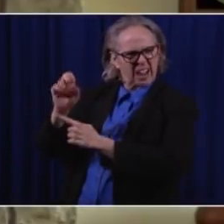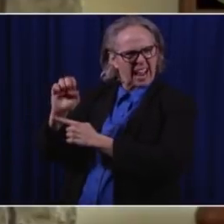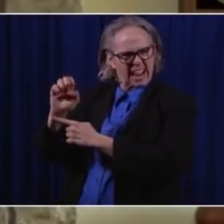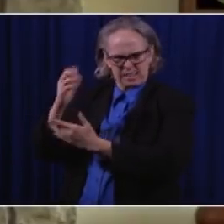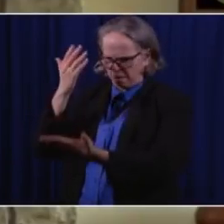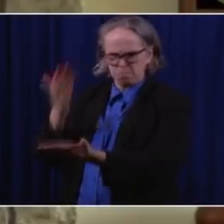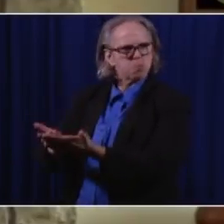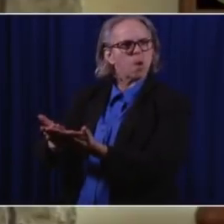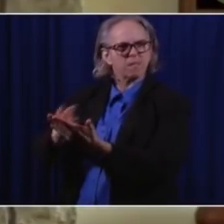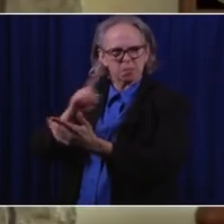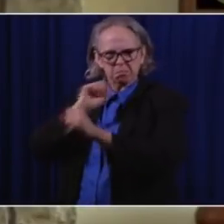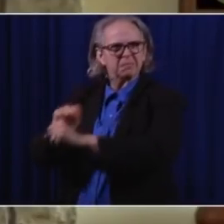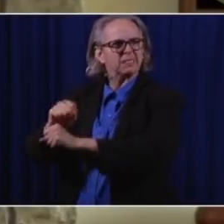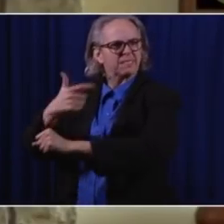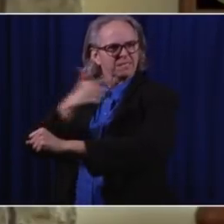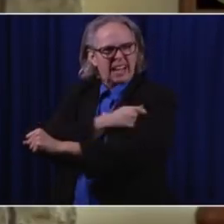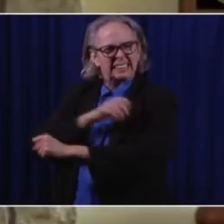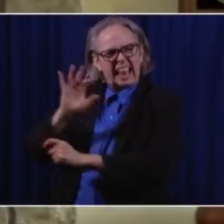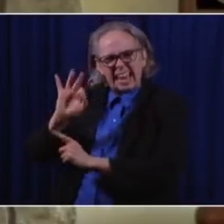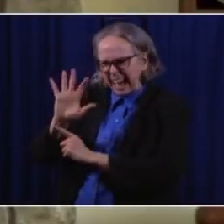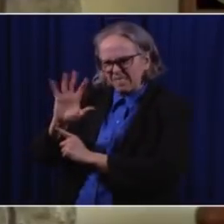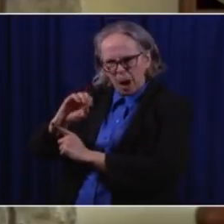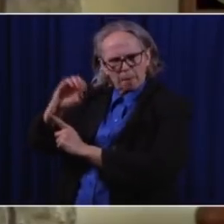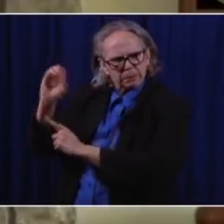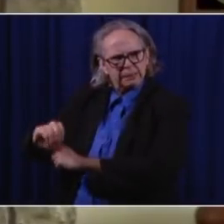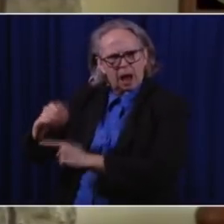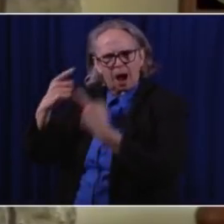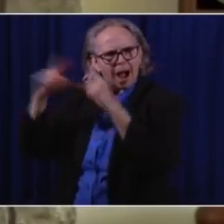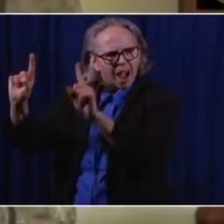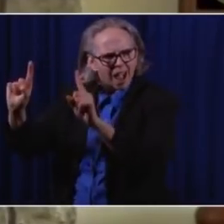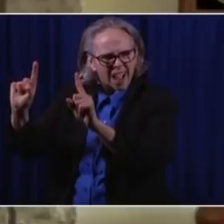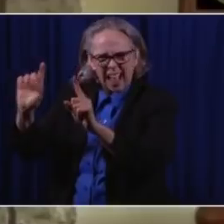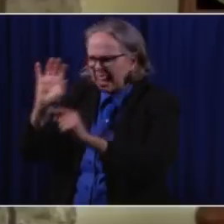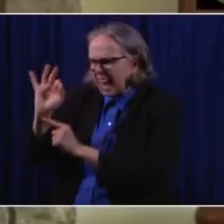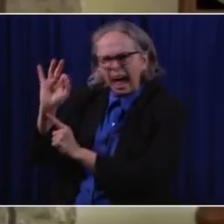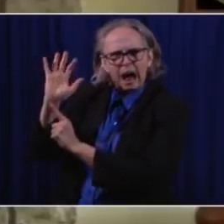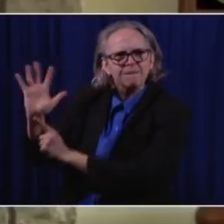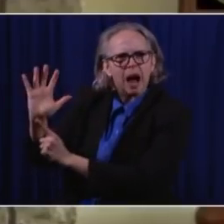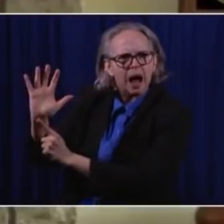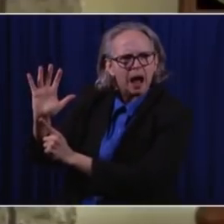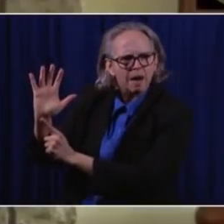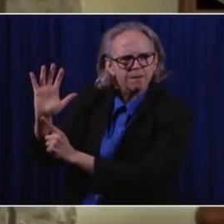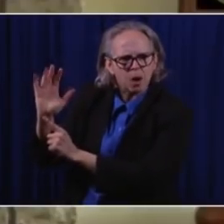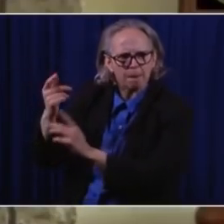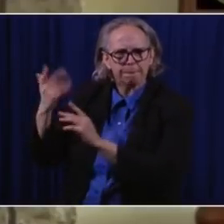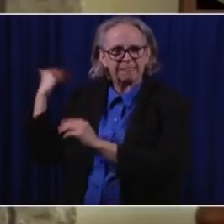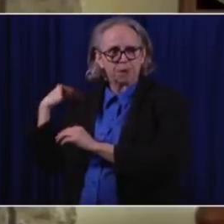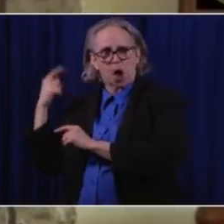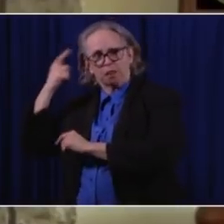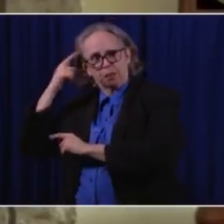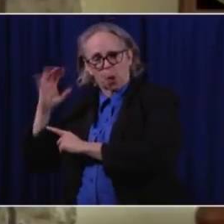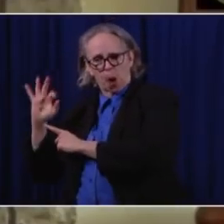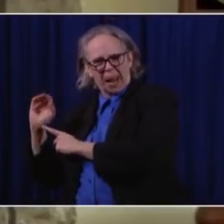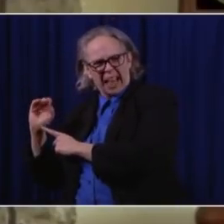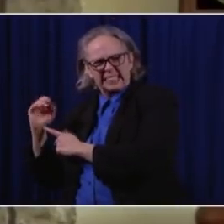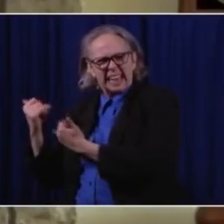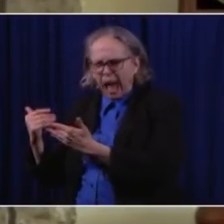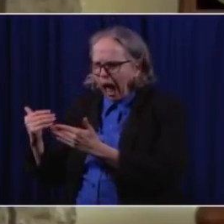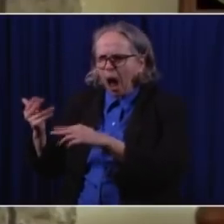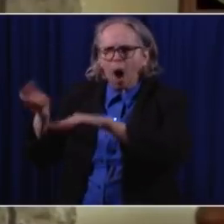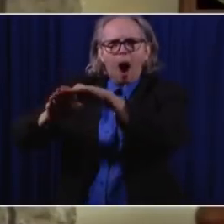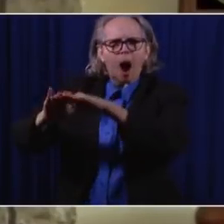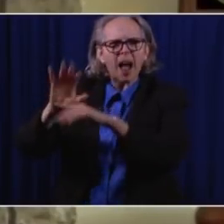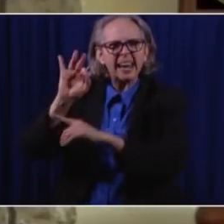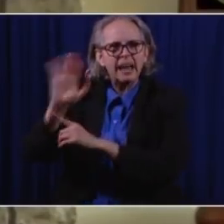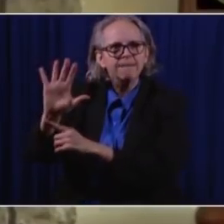is 95% effective, which is higher than they originally had announced. Latest report means their